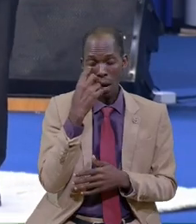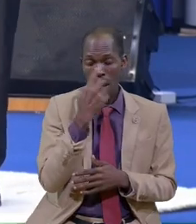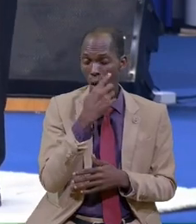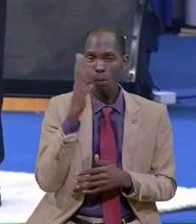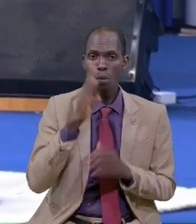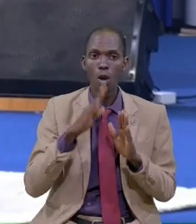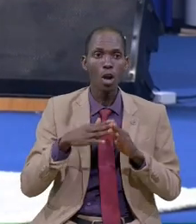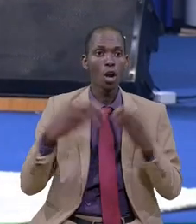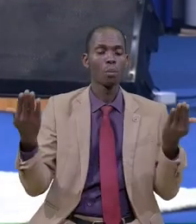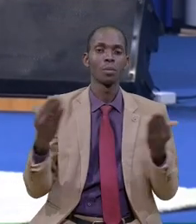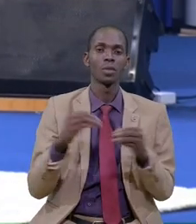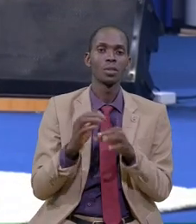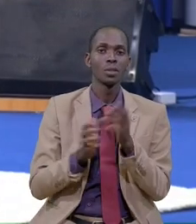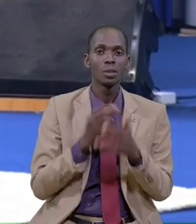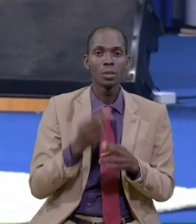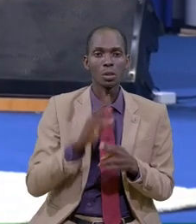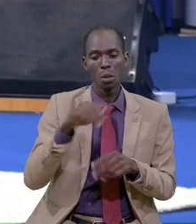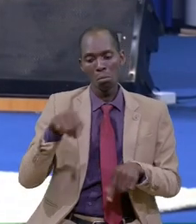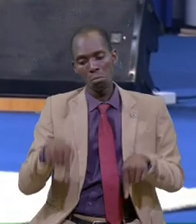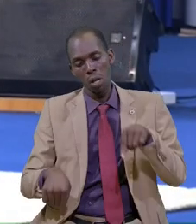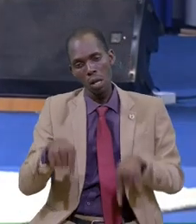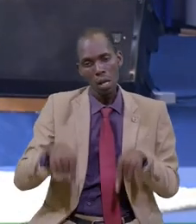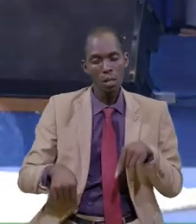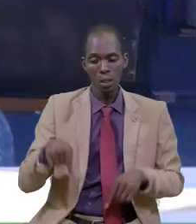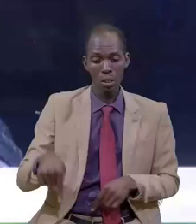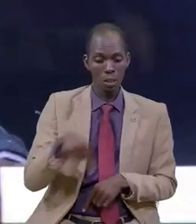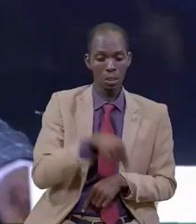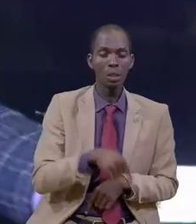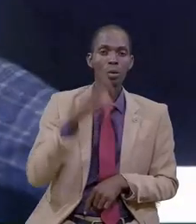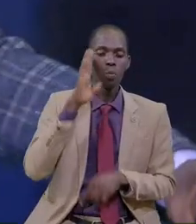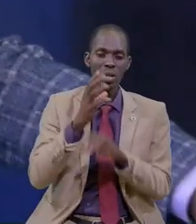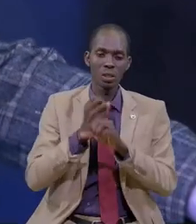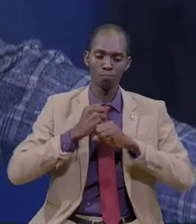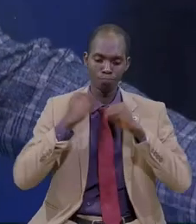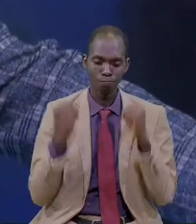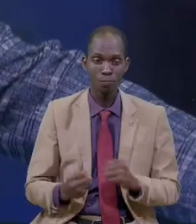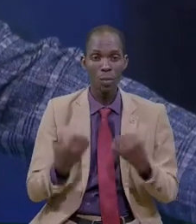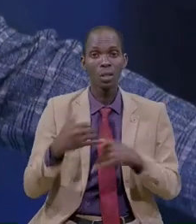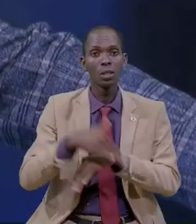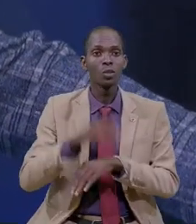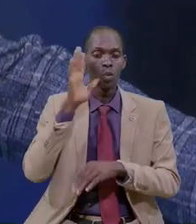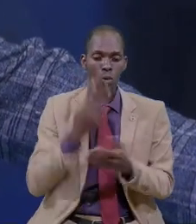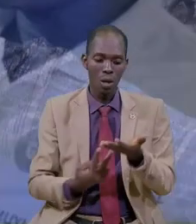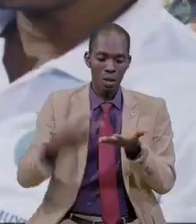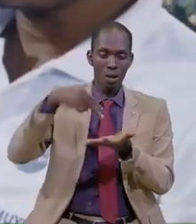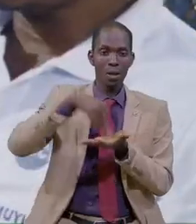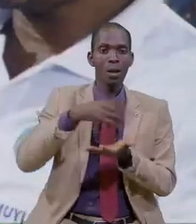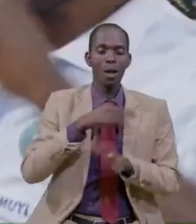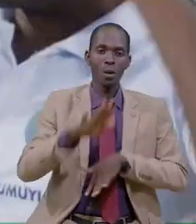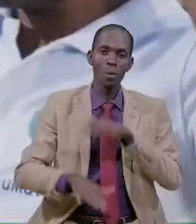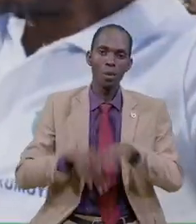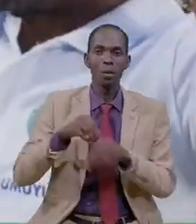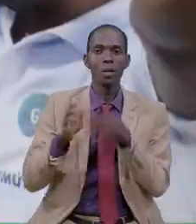tes yeux avec vont s'ouvrir. Your paralyzed legs will see strength tonight. You will rise and walk. Tes